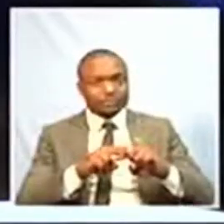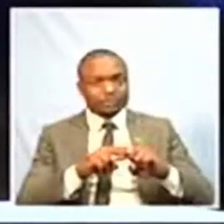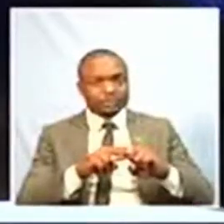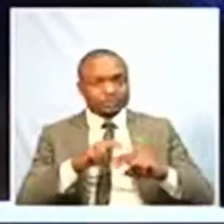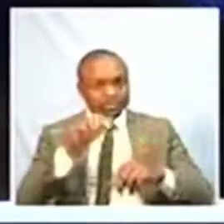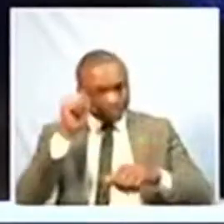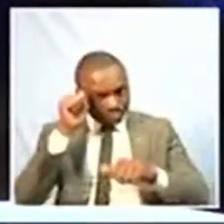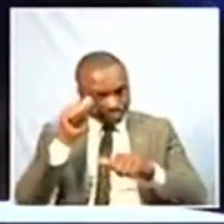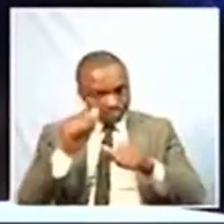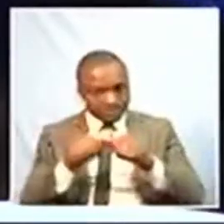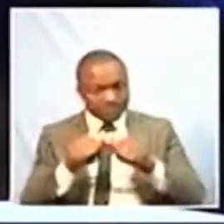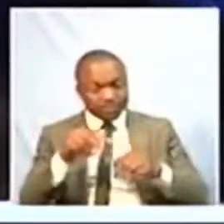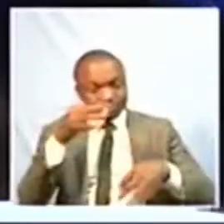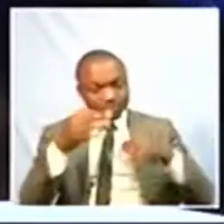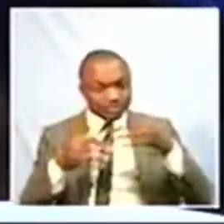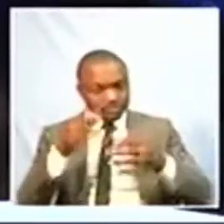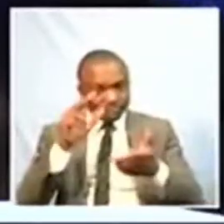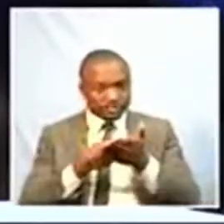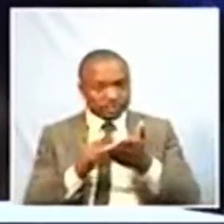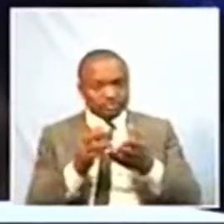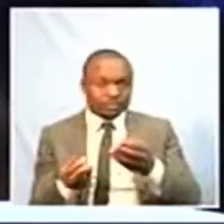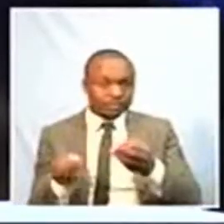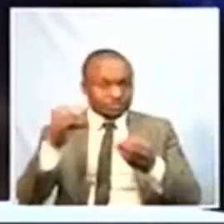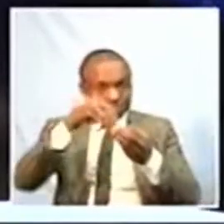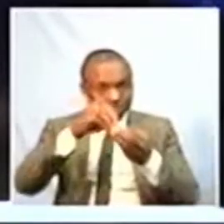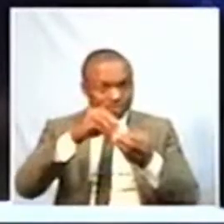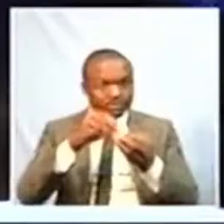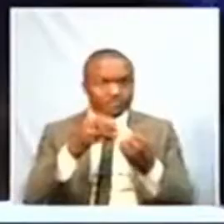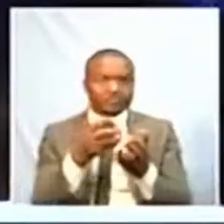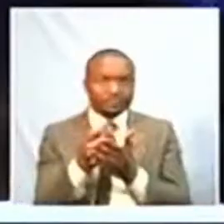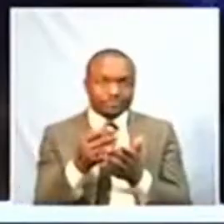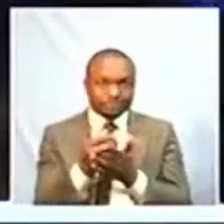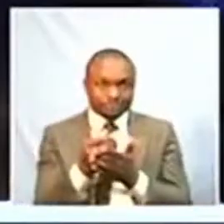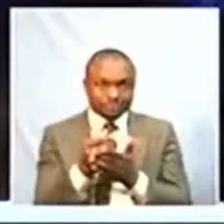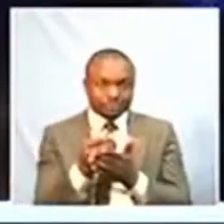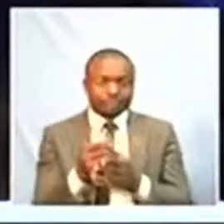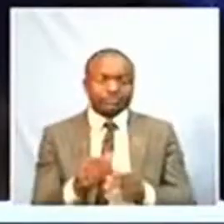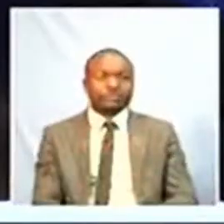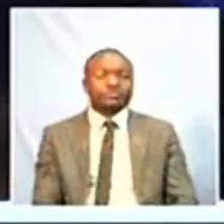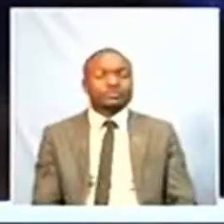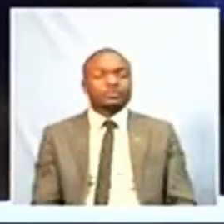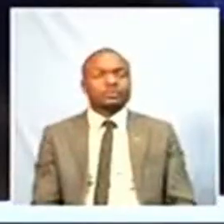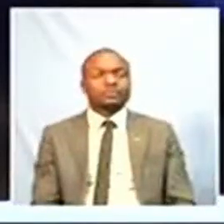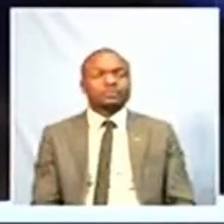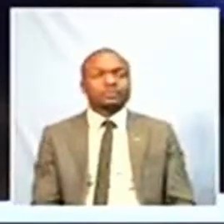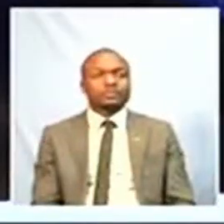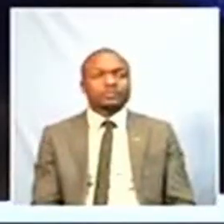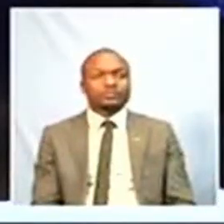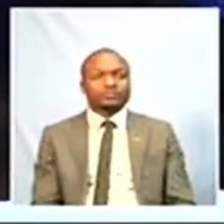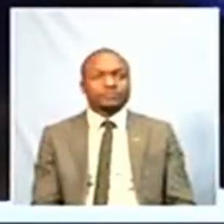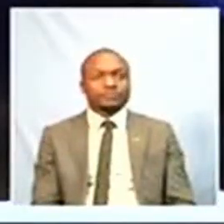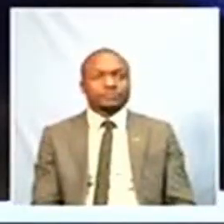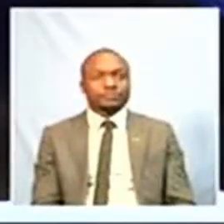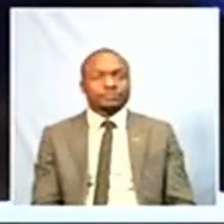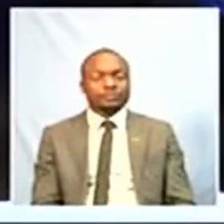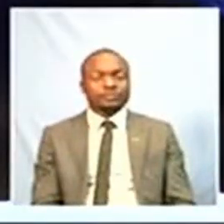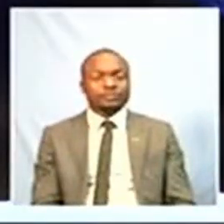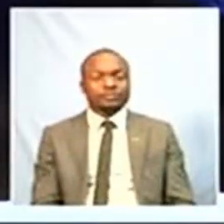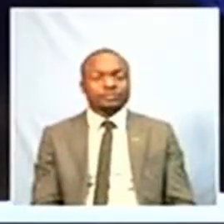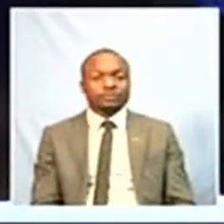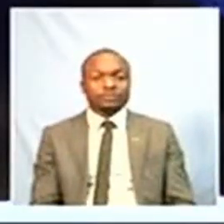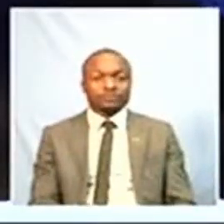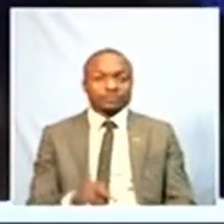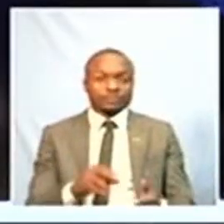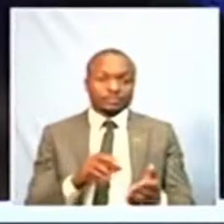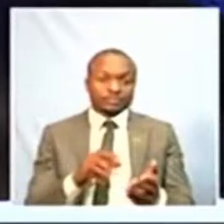agree whether to approve any additional money. So the standing is that the circular guides each constituency to